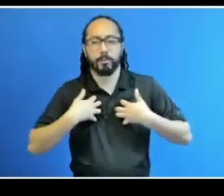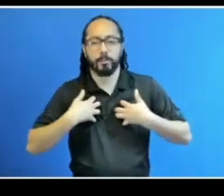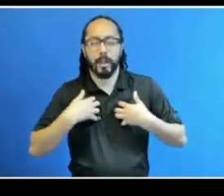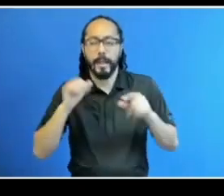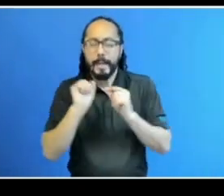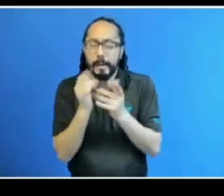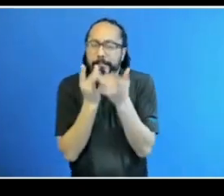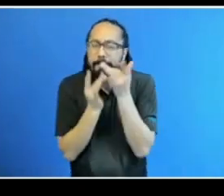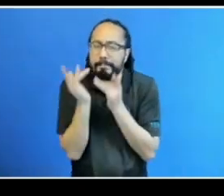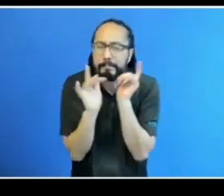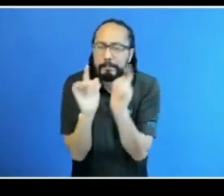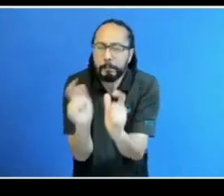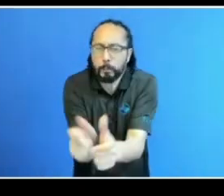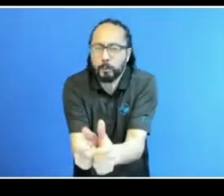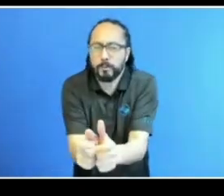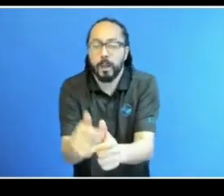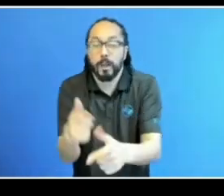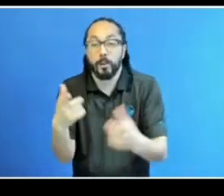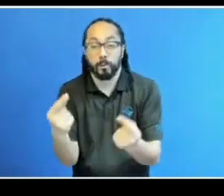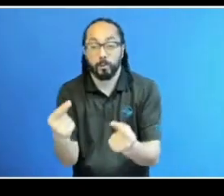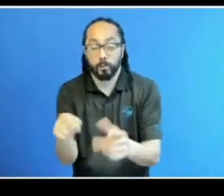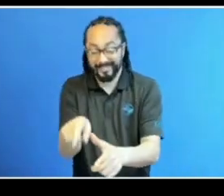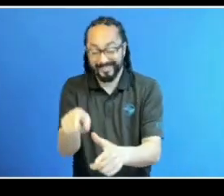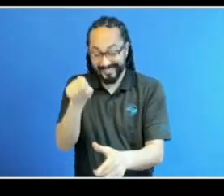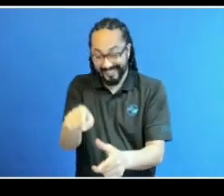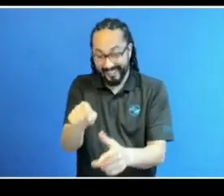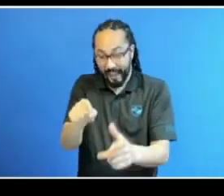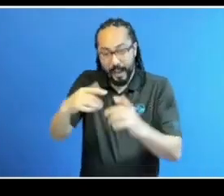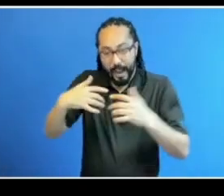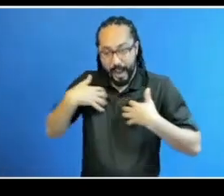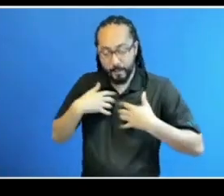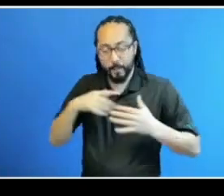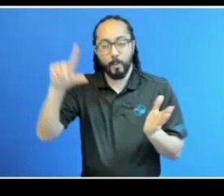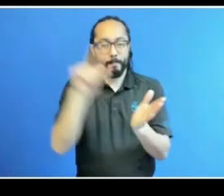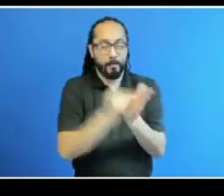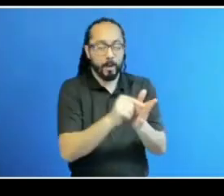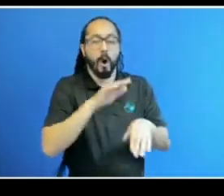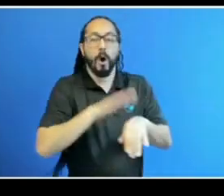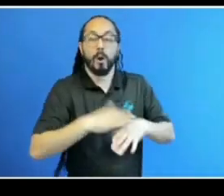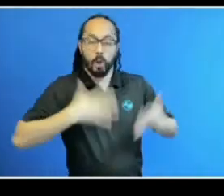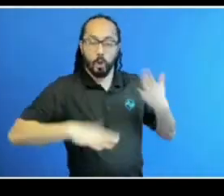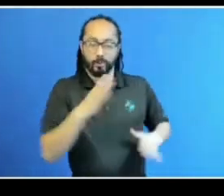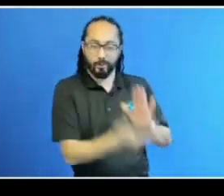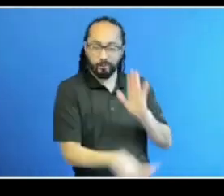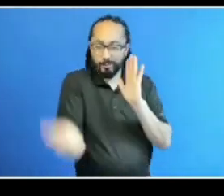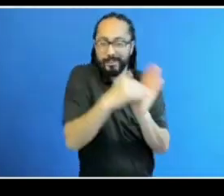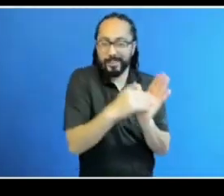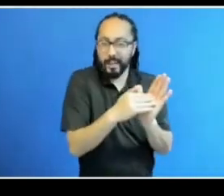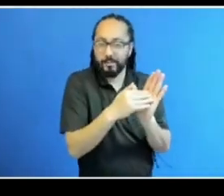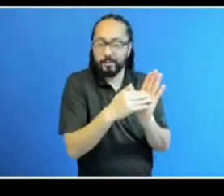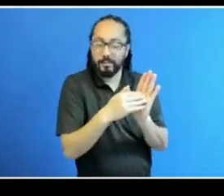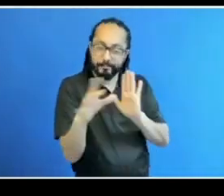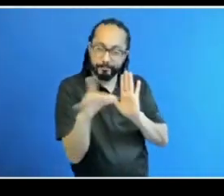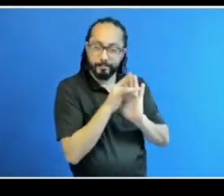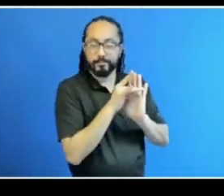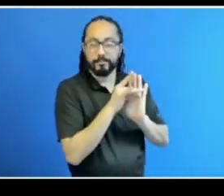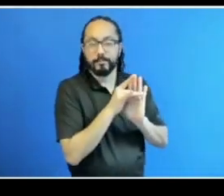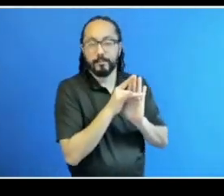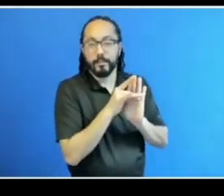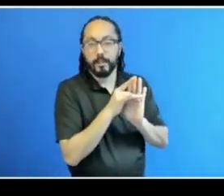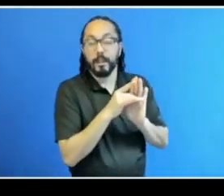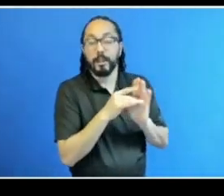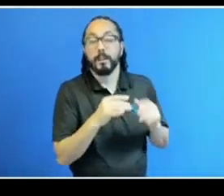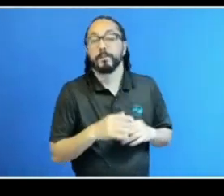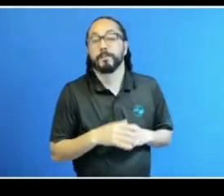upcycled textiles. And then we want to communicate to the community, you know,